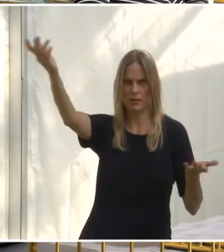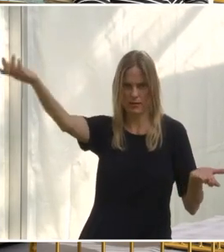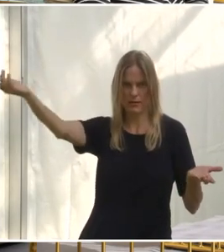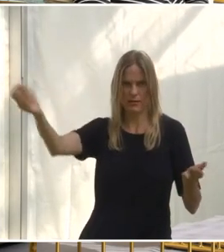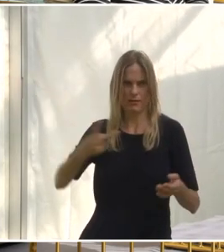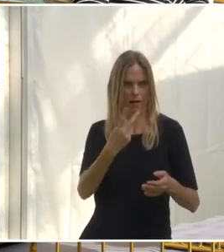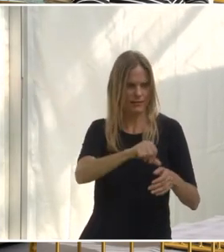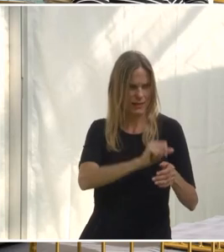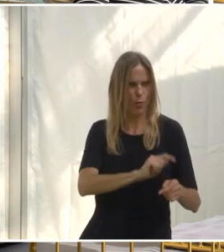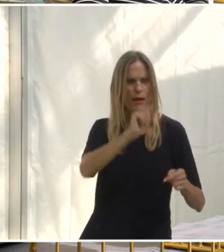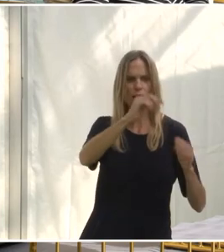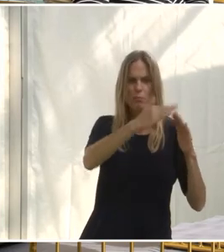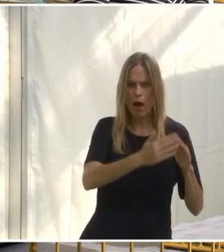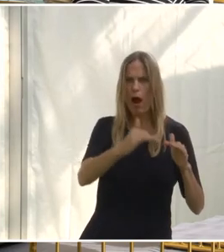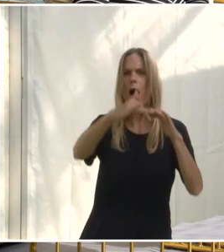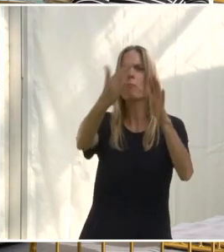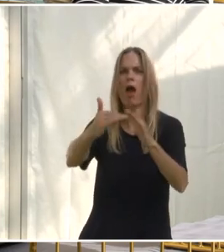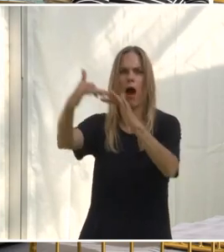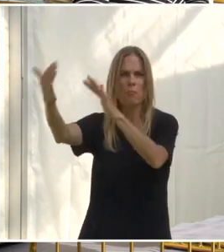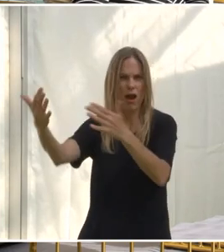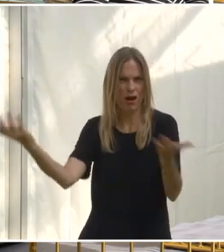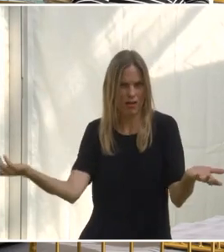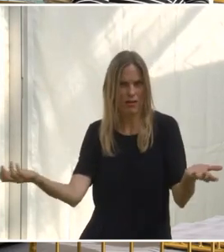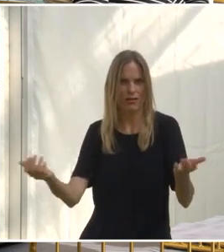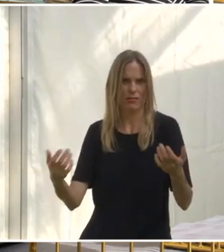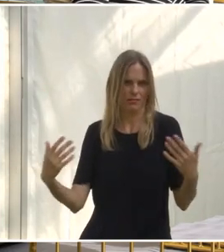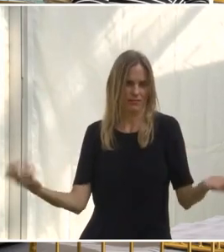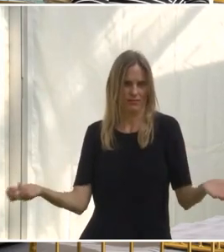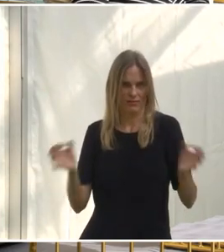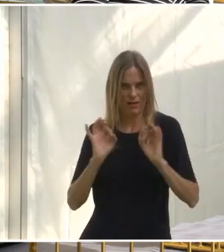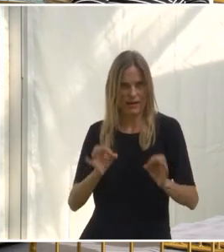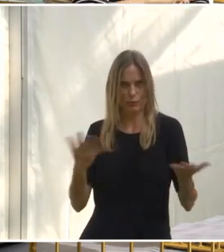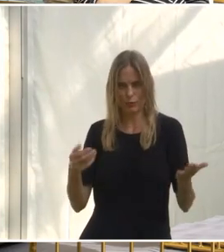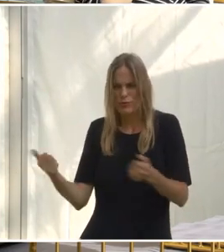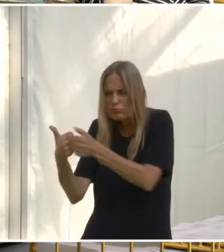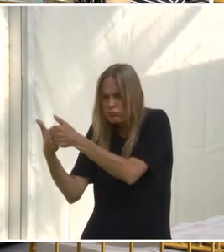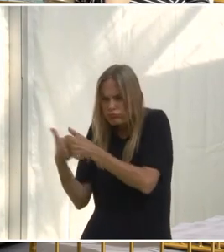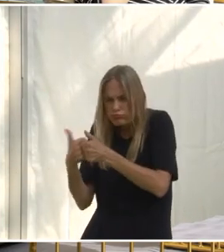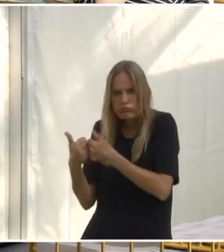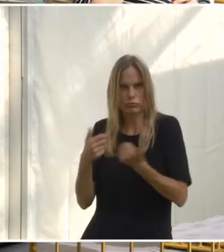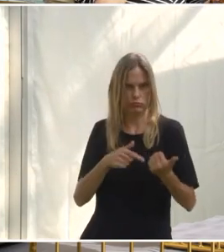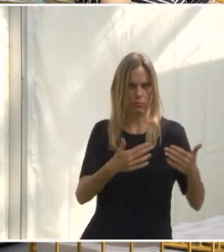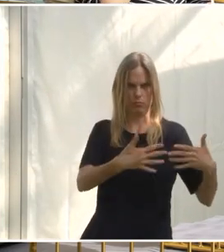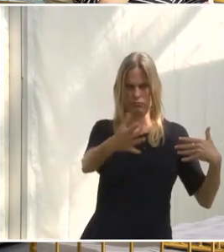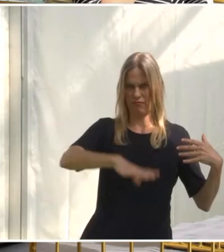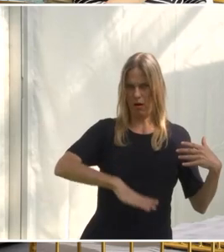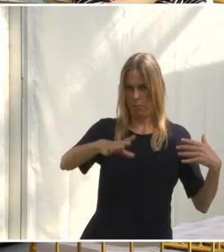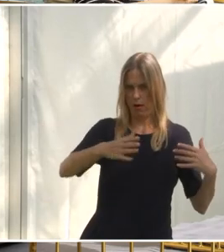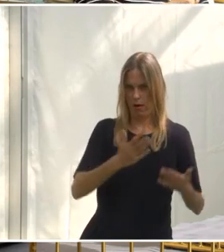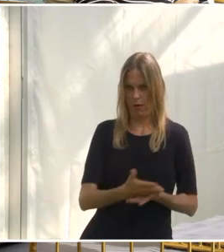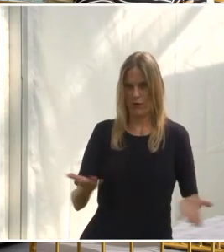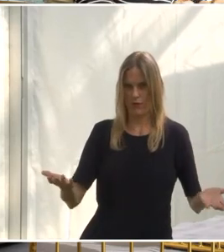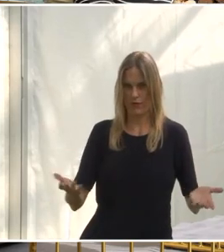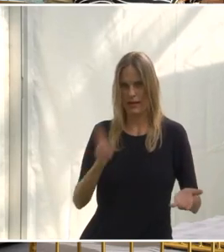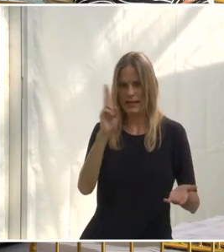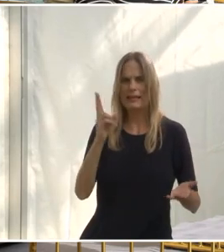another house. So I think that is a global justice issue. Where is livable space available towards the end of this century, and who has